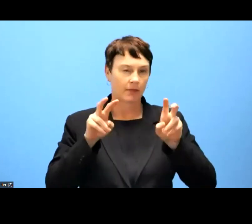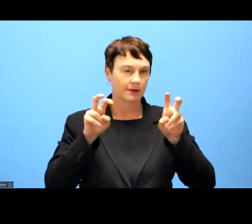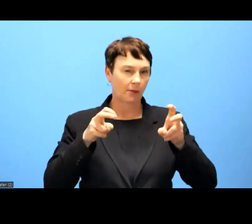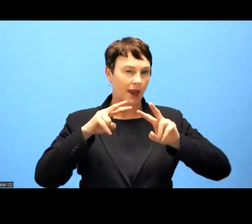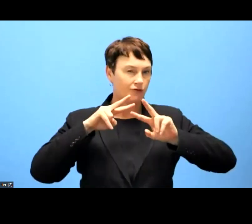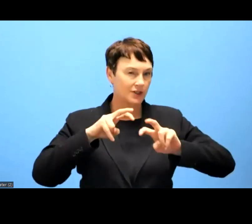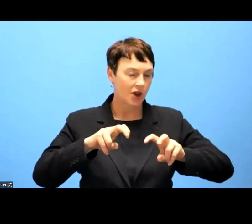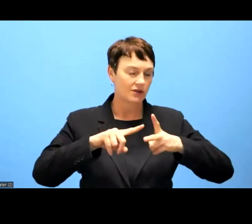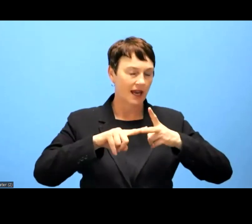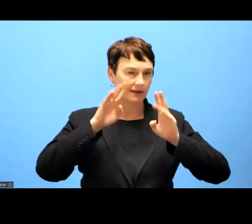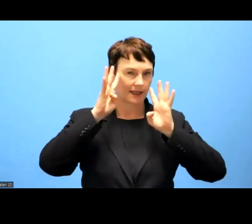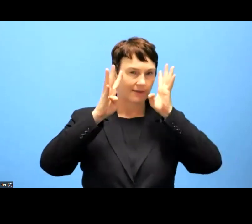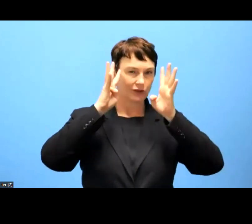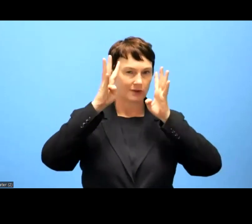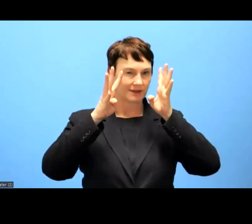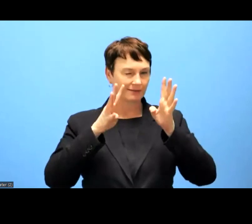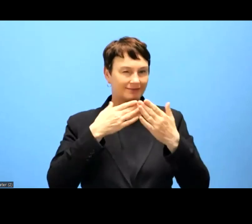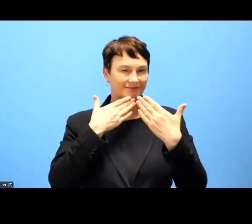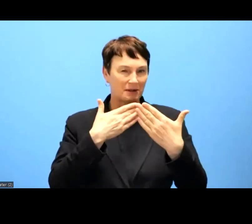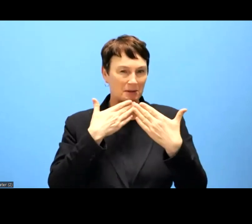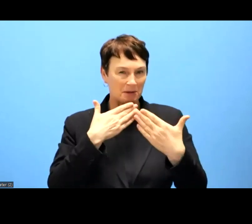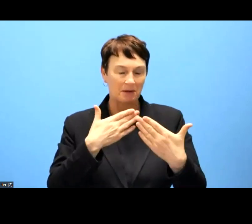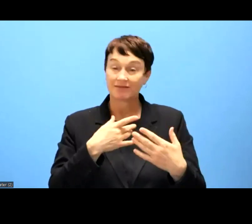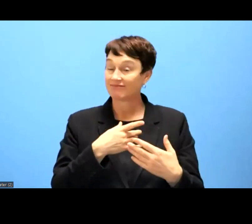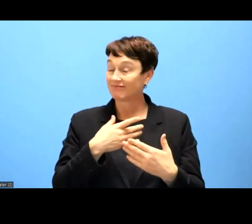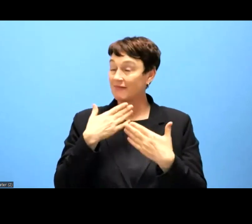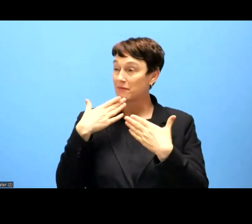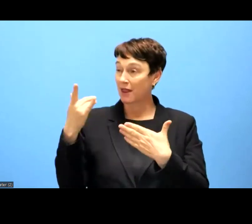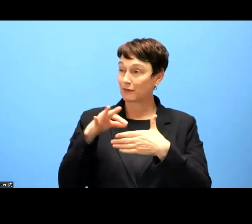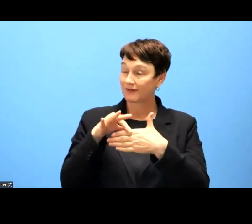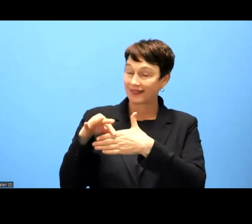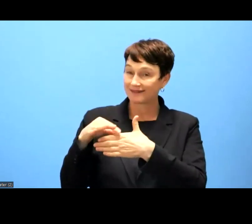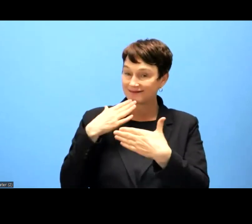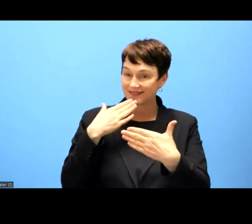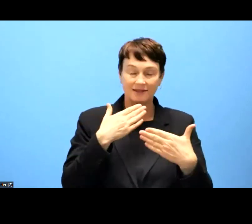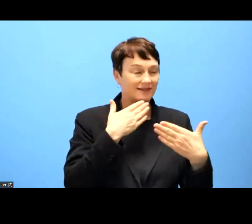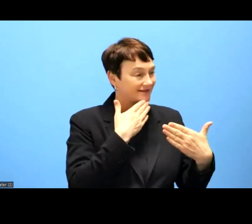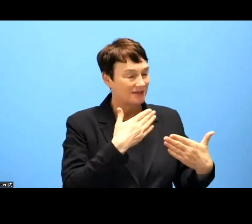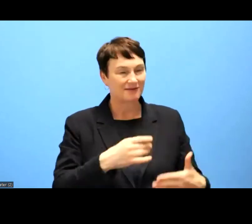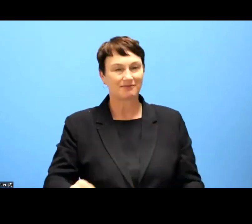everyone. Thanks, Susanna, for leading this session. Thank you. Bye-bye.